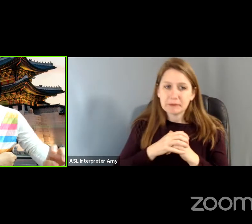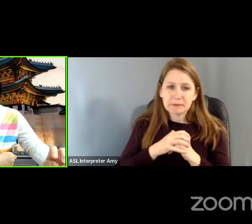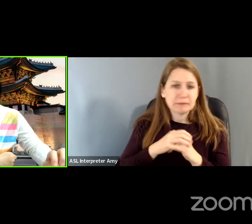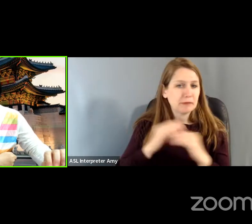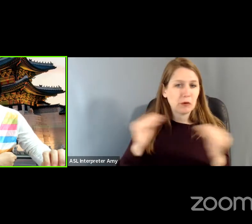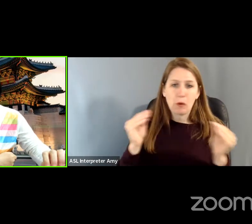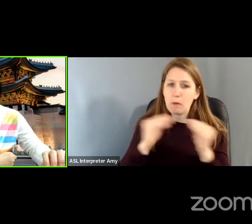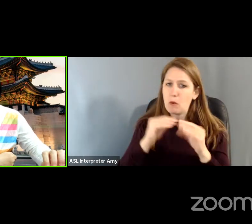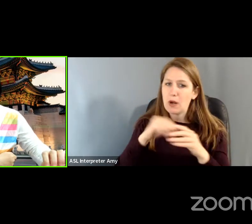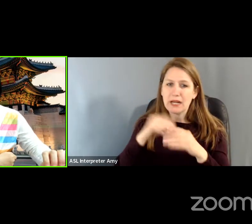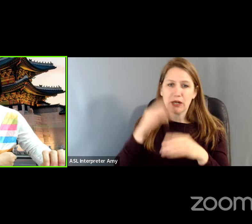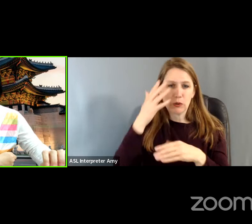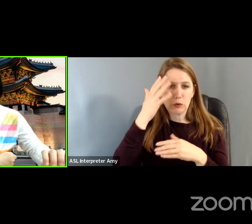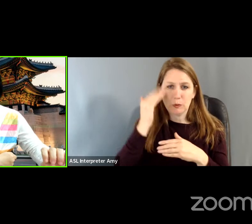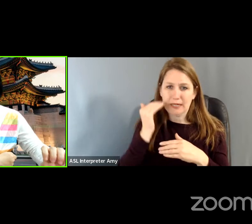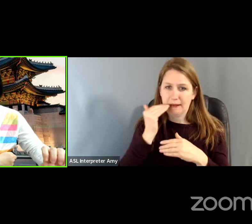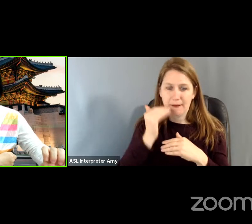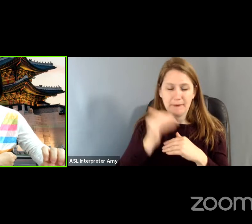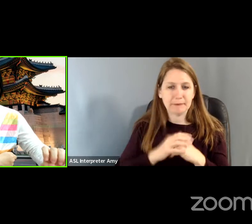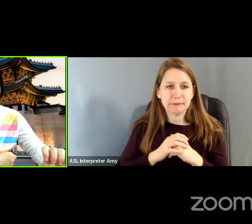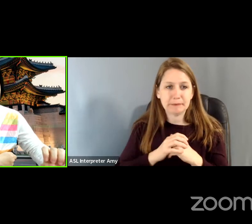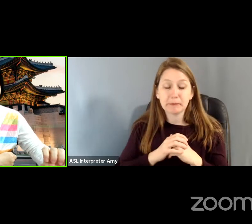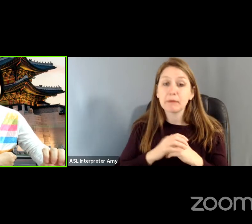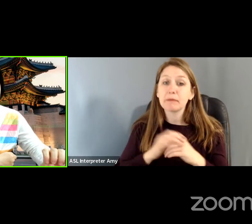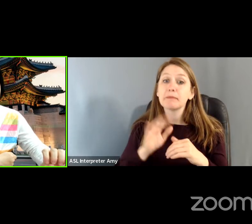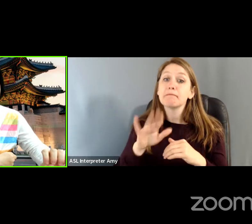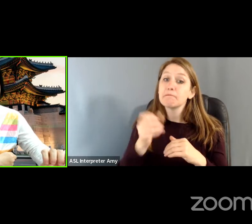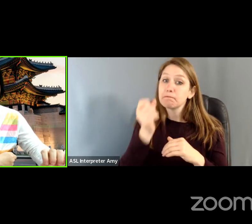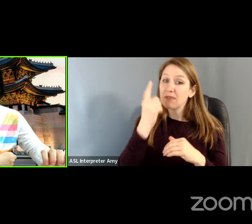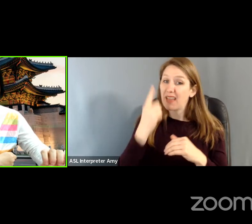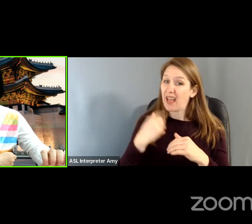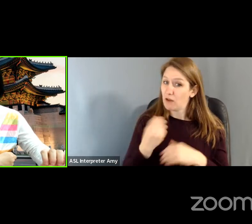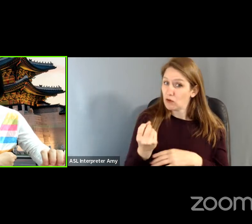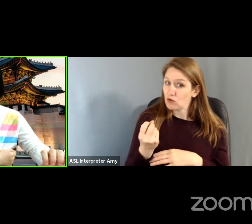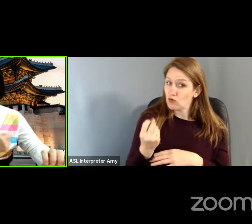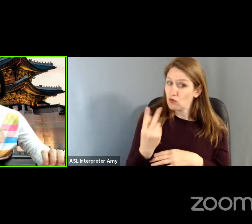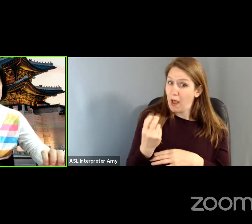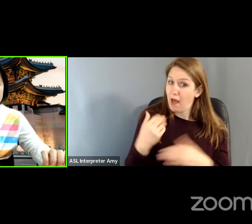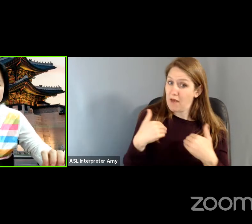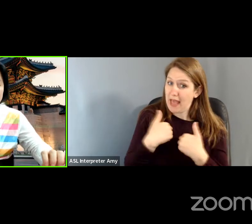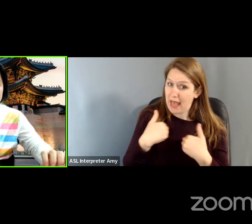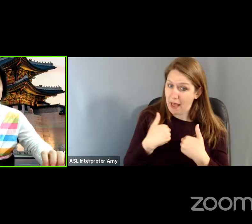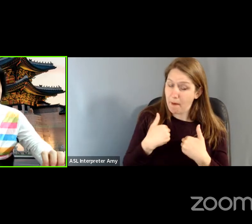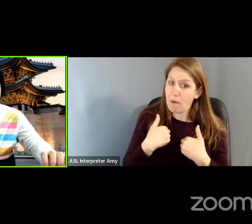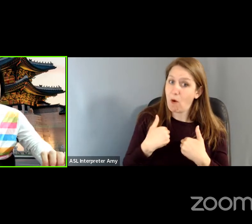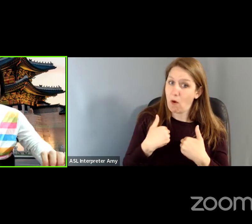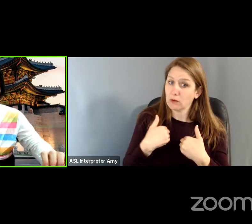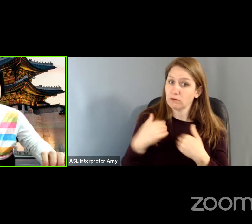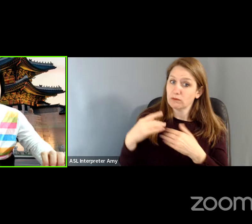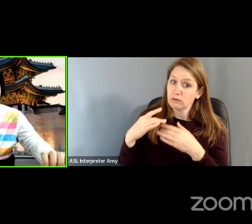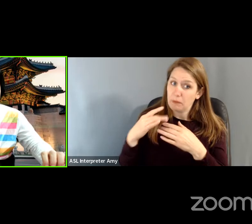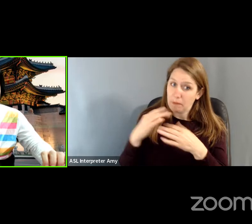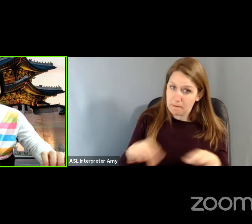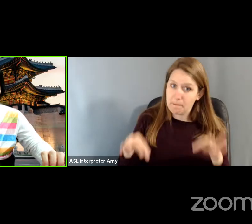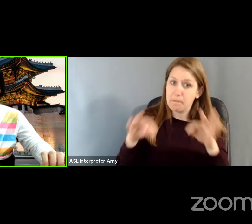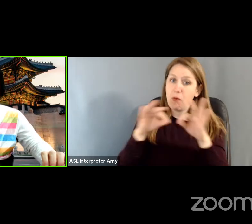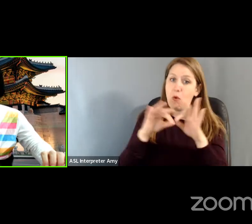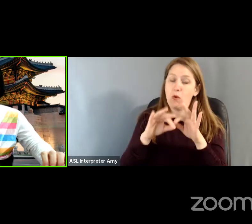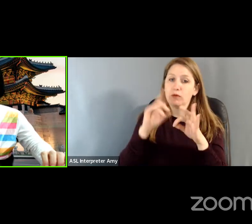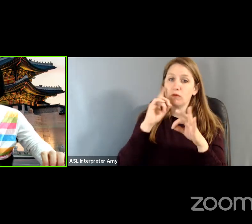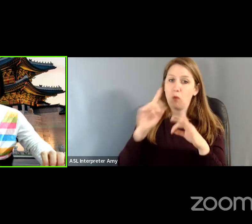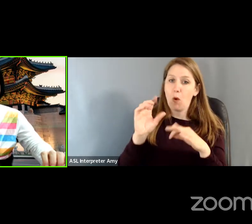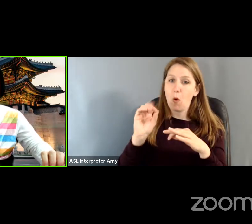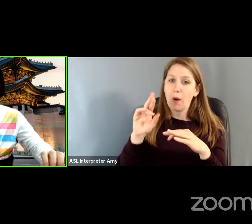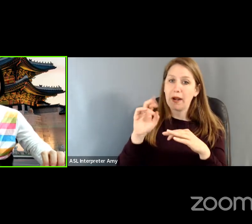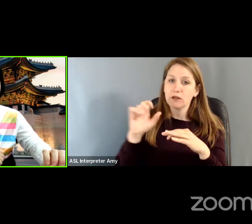12 important animals in Oriental thought, which defines this year, 2022,